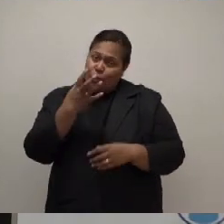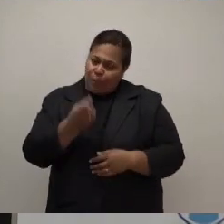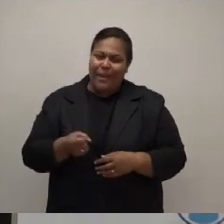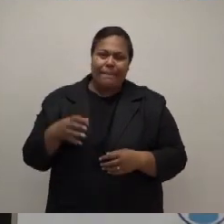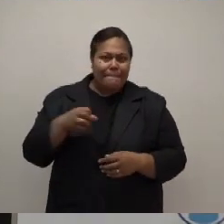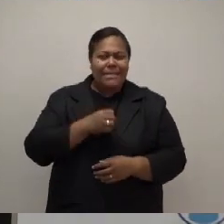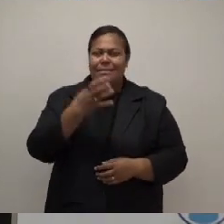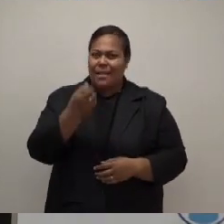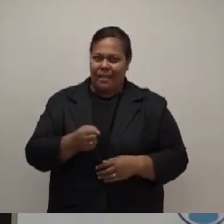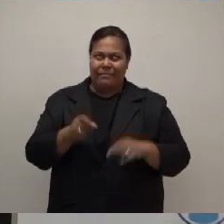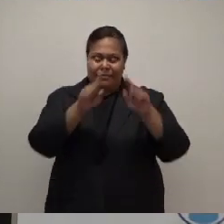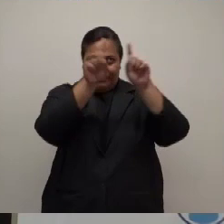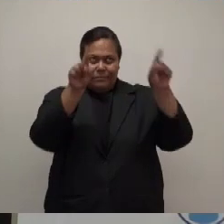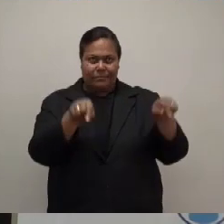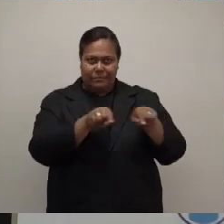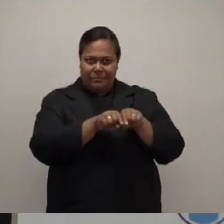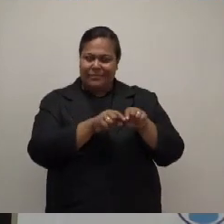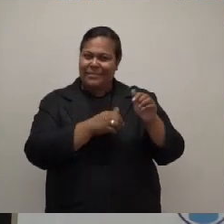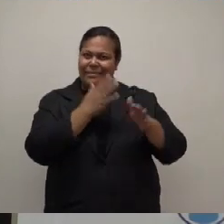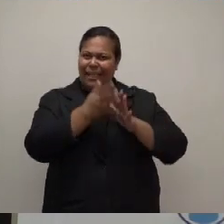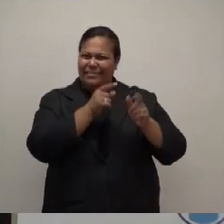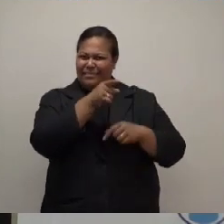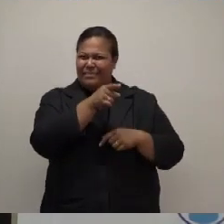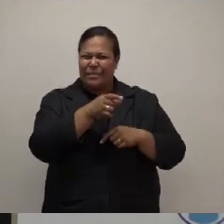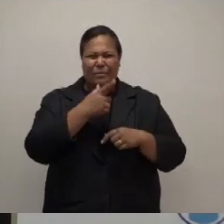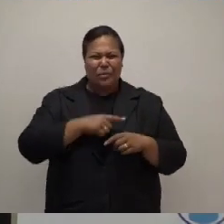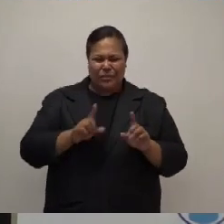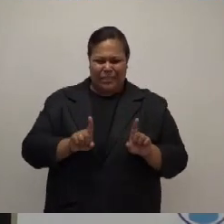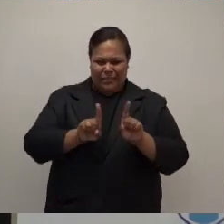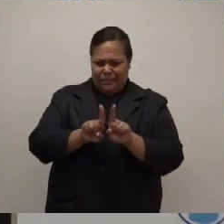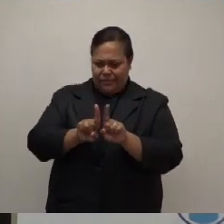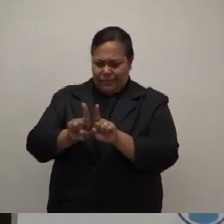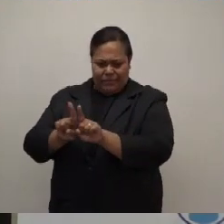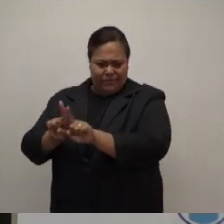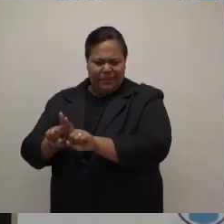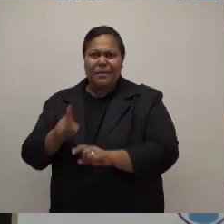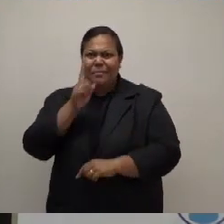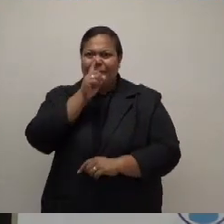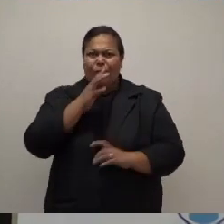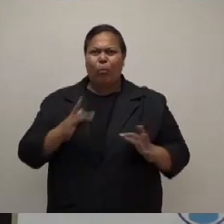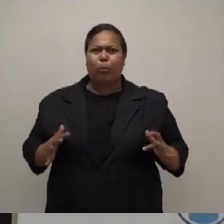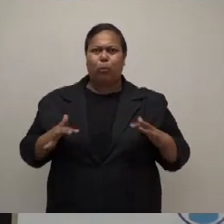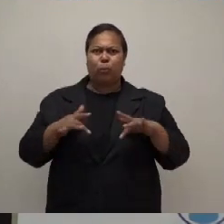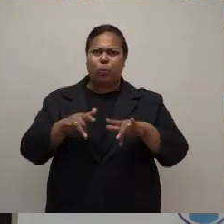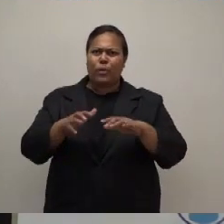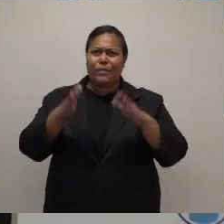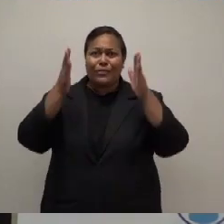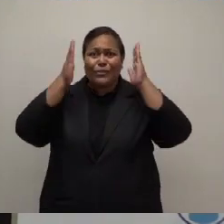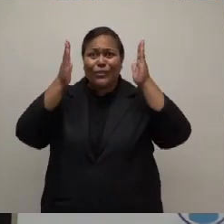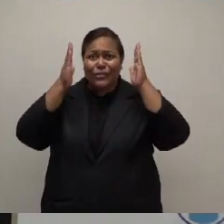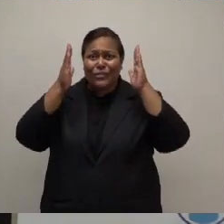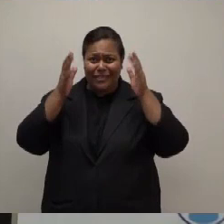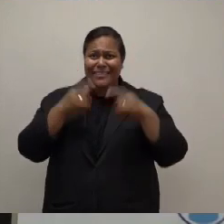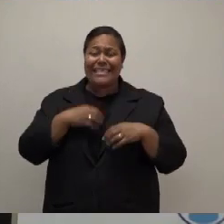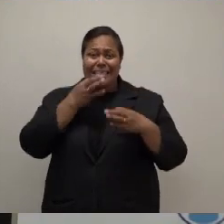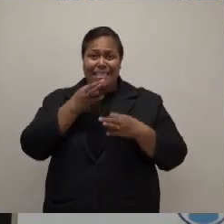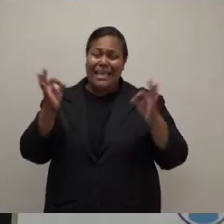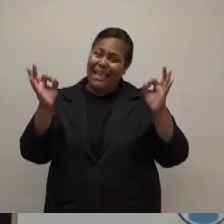the close proximity, the intimacy of congregations and practices such as indoor